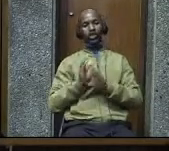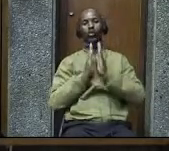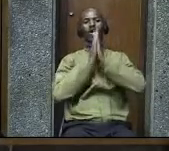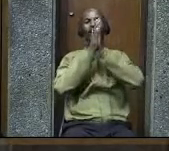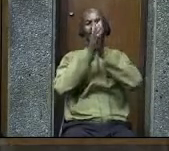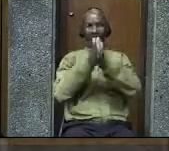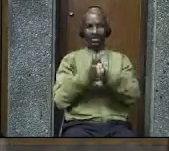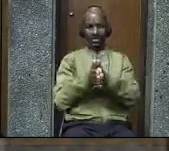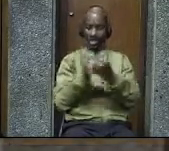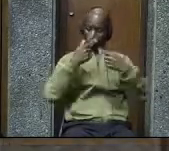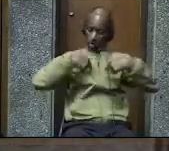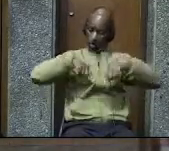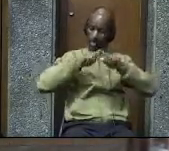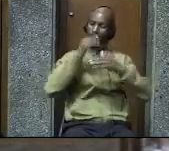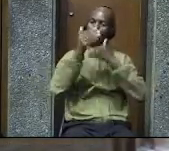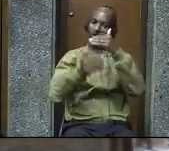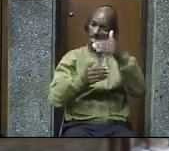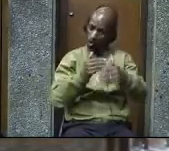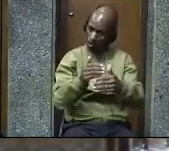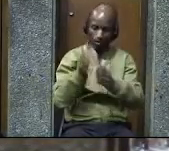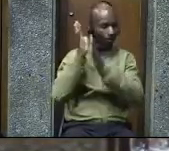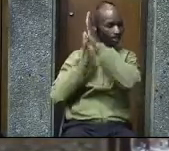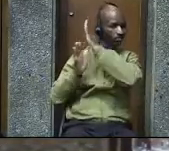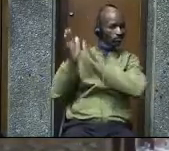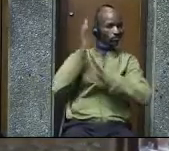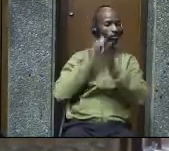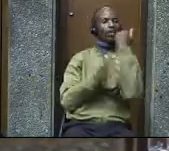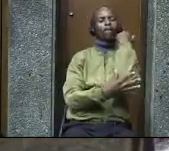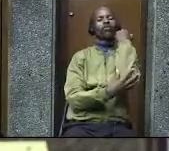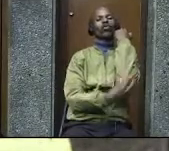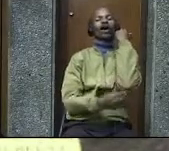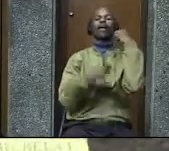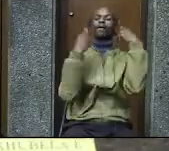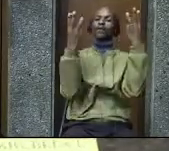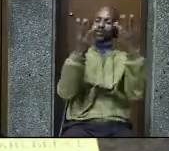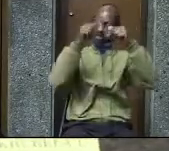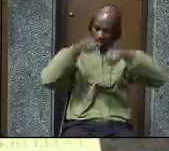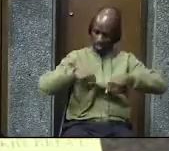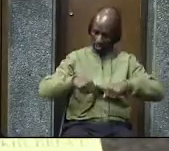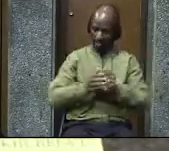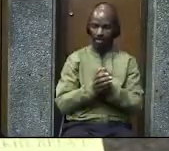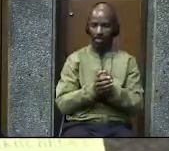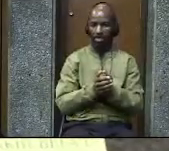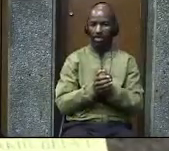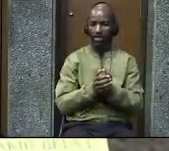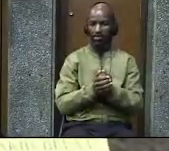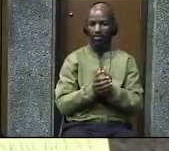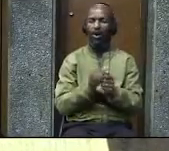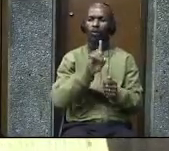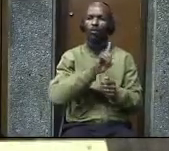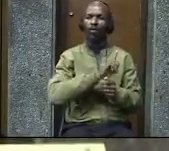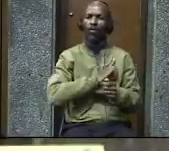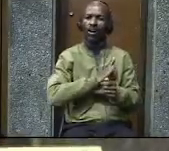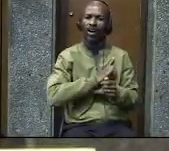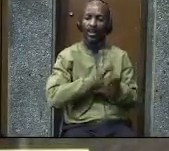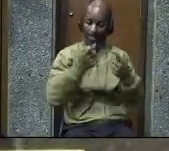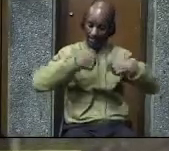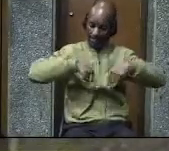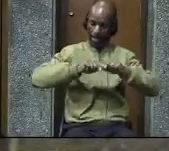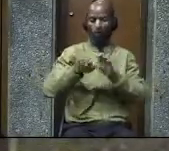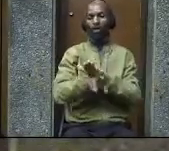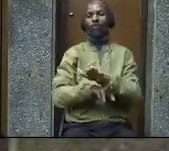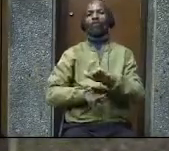Botsago, we continue to be historically disadvantaged people in extend their home. Why in our